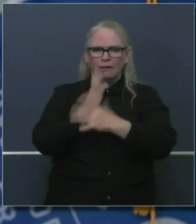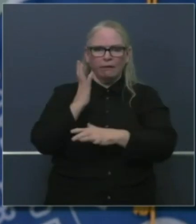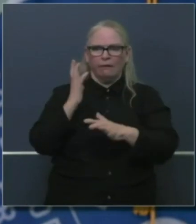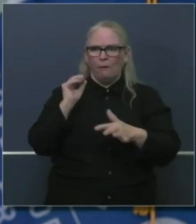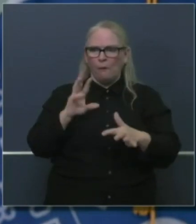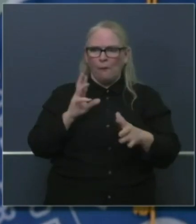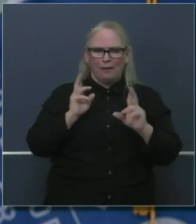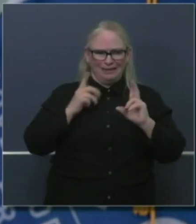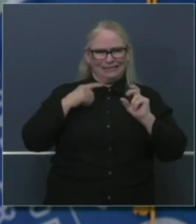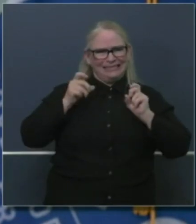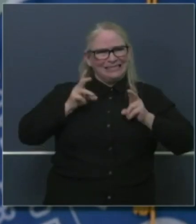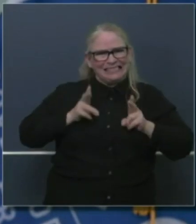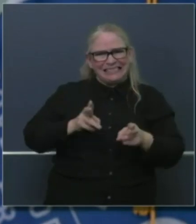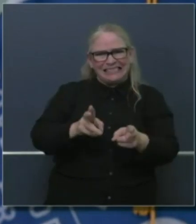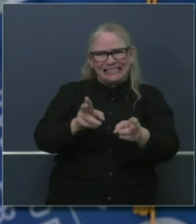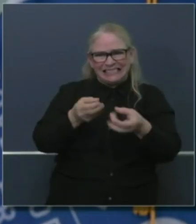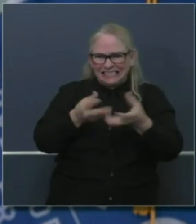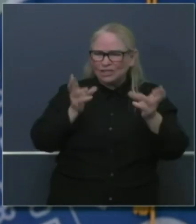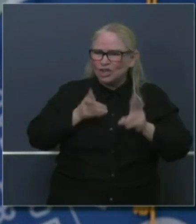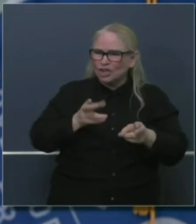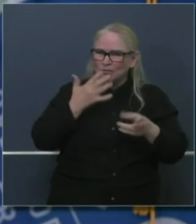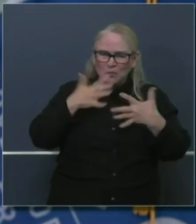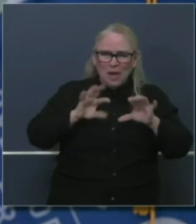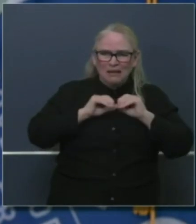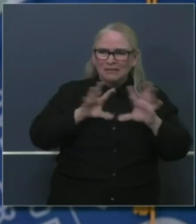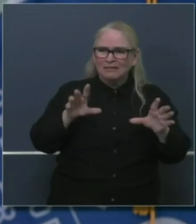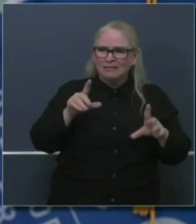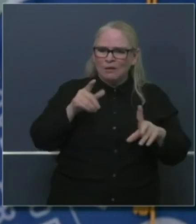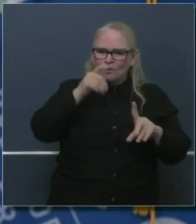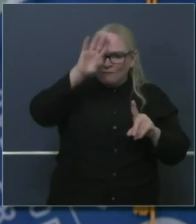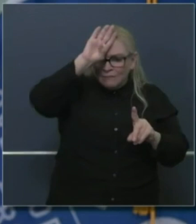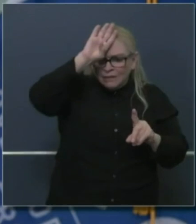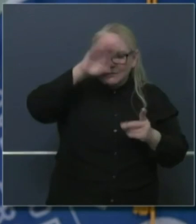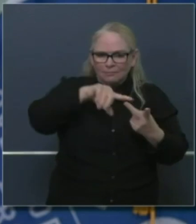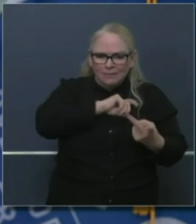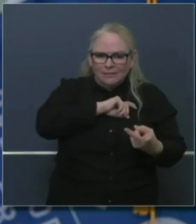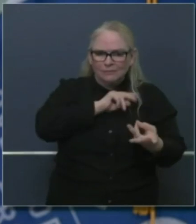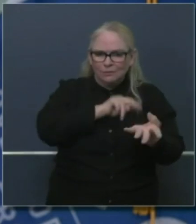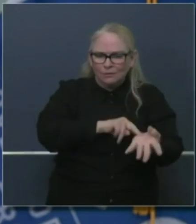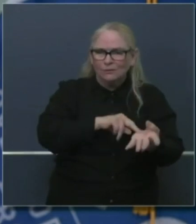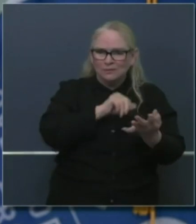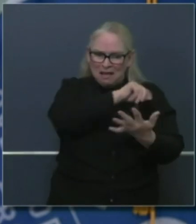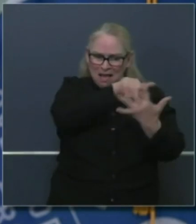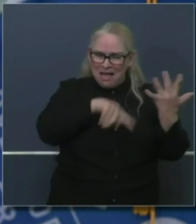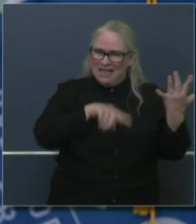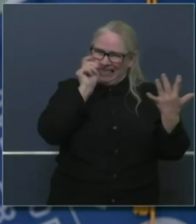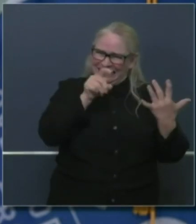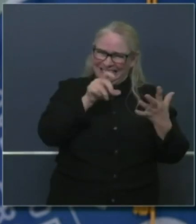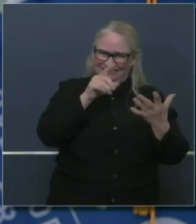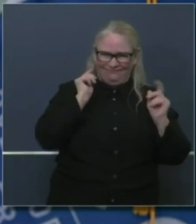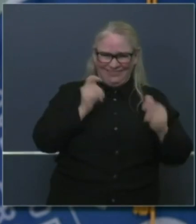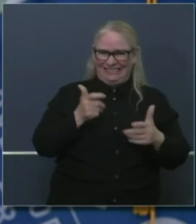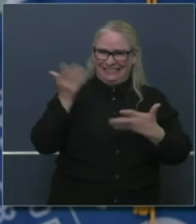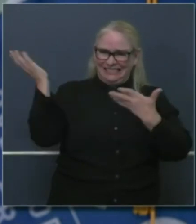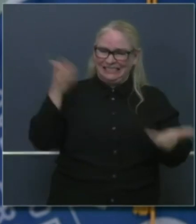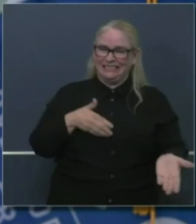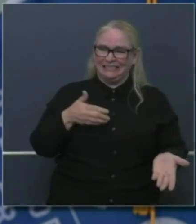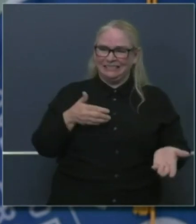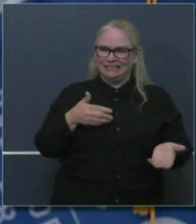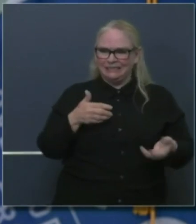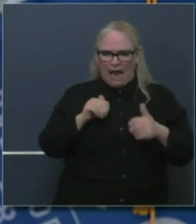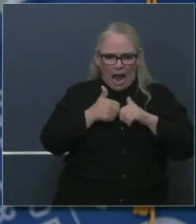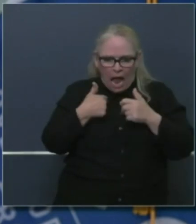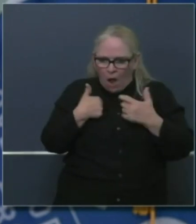first responders. This also was a little bit more complex in that we were dealing with a condition where we